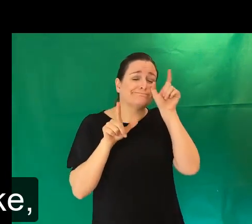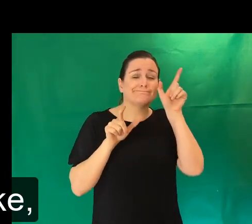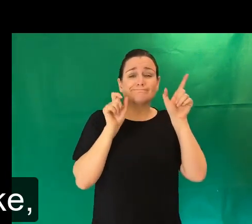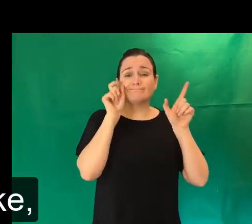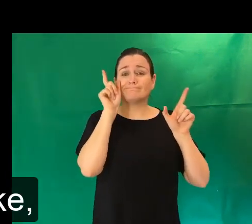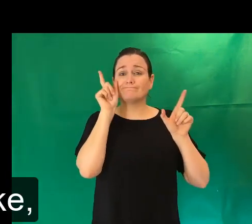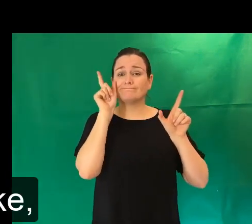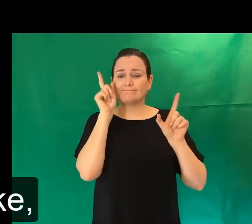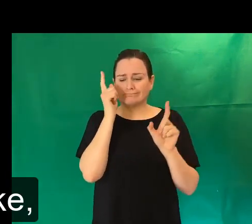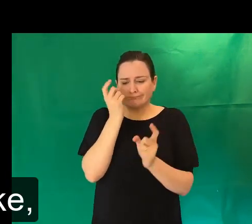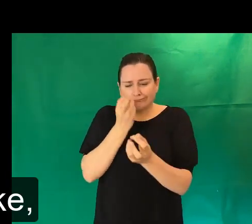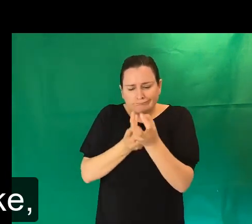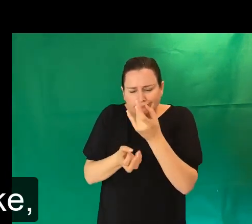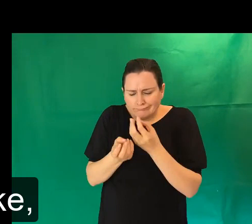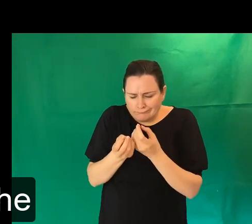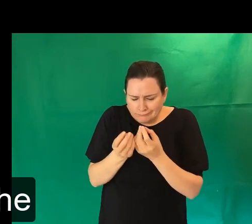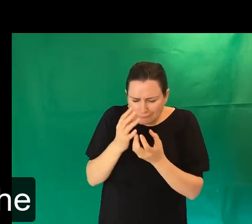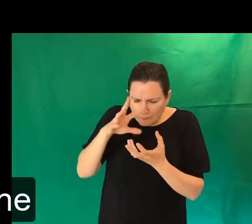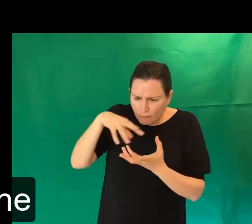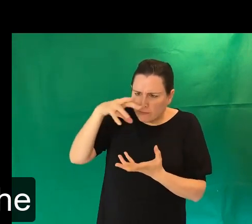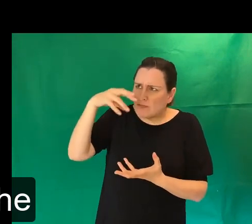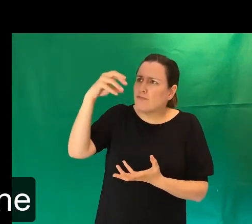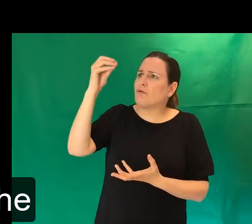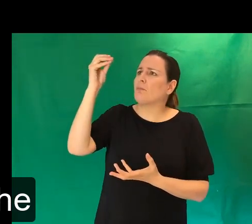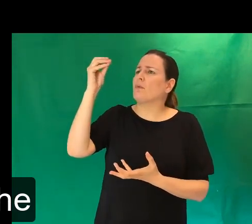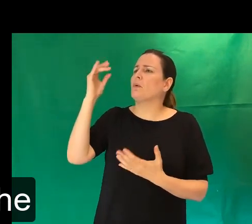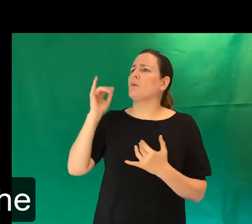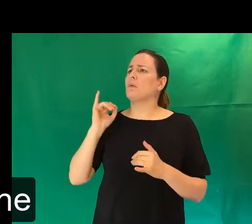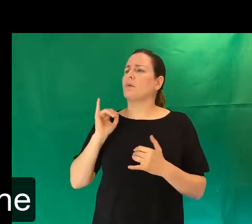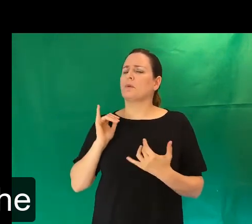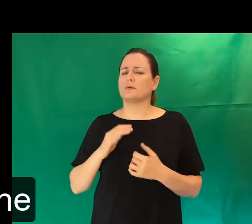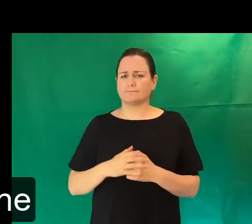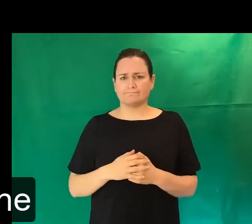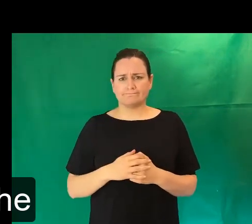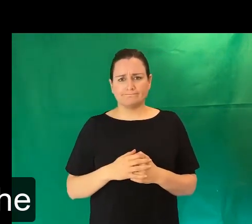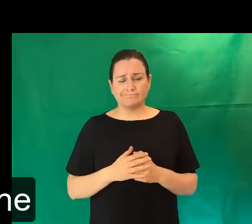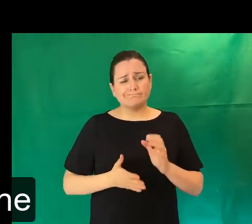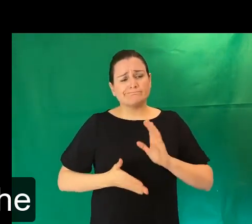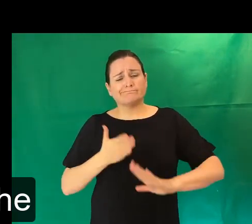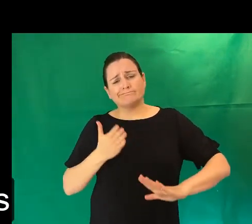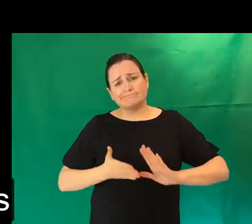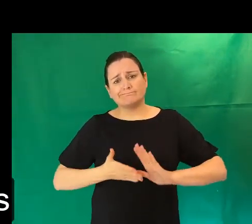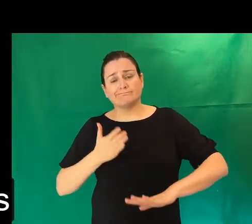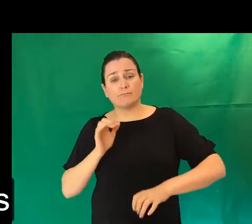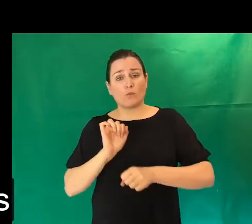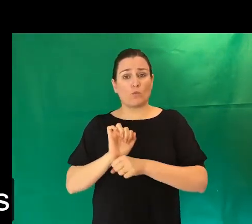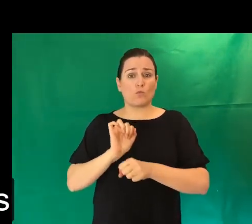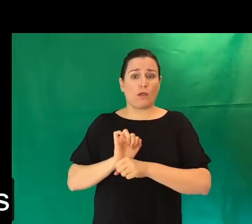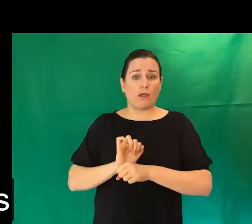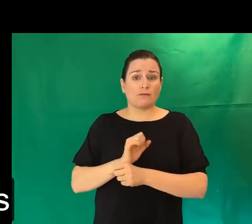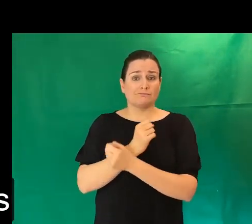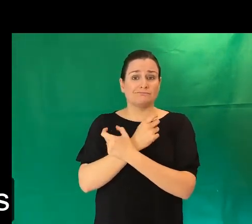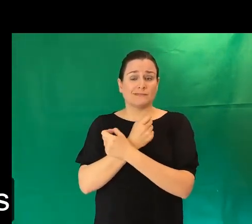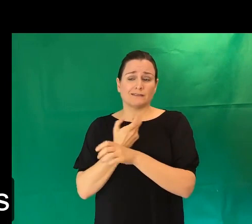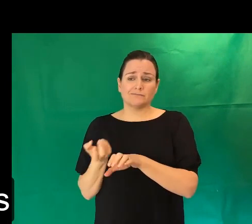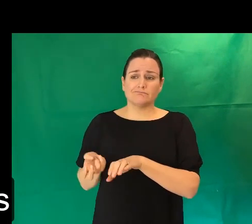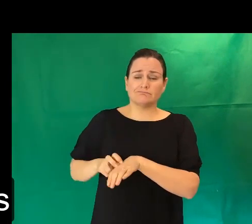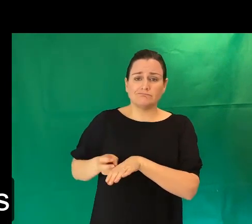made, create smoke, people go off to work, go off in the taxis, come